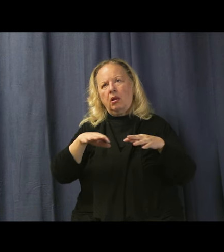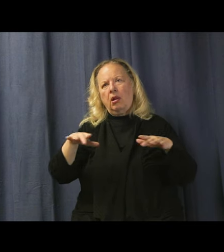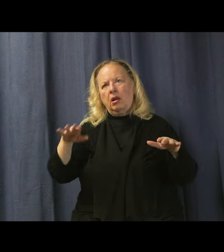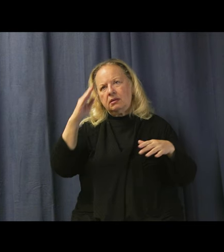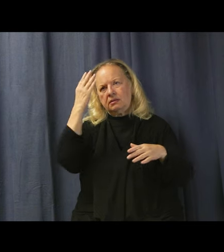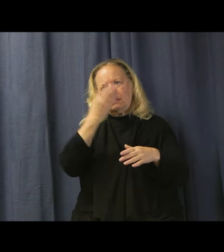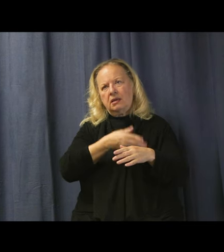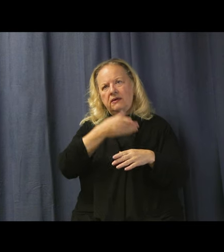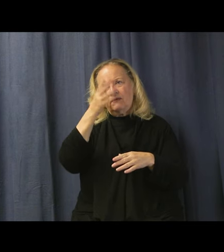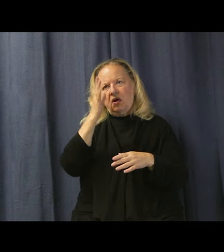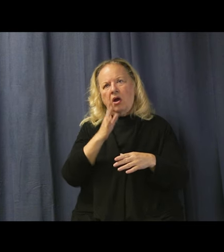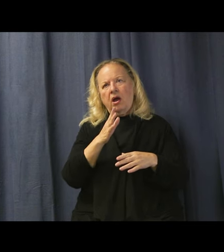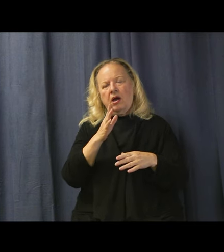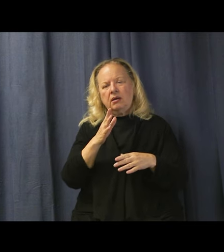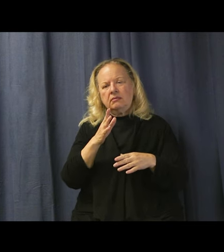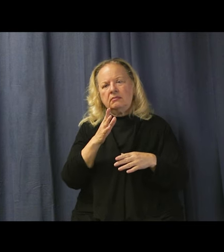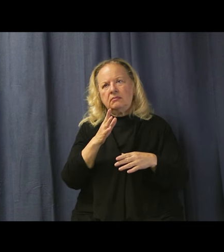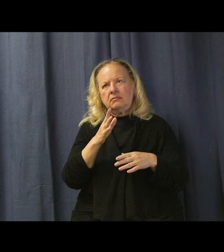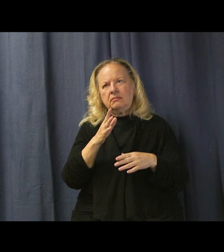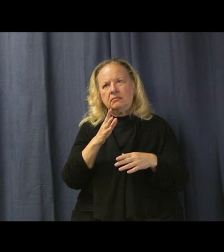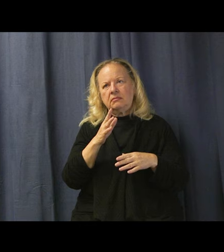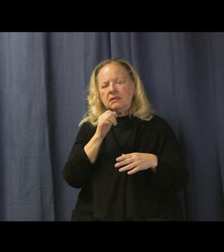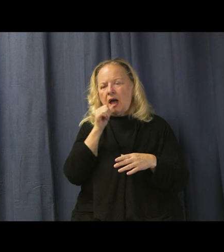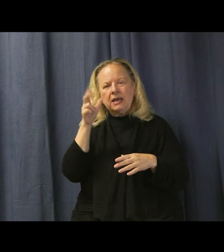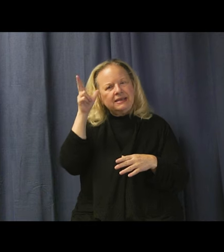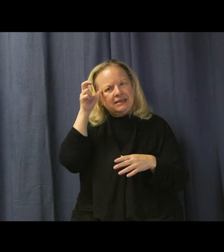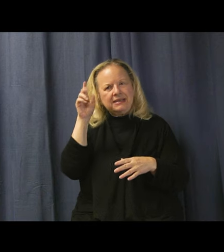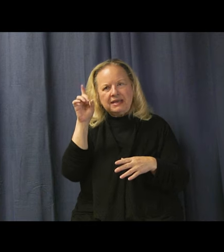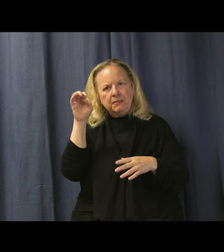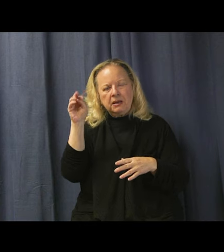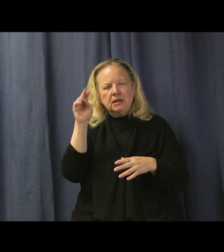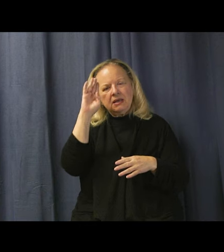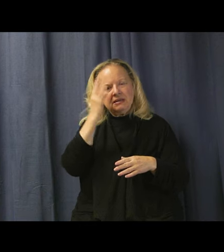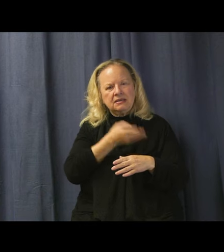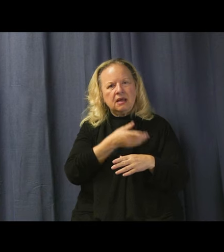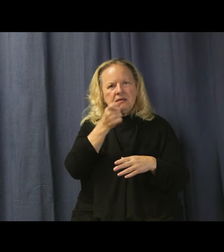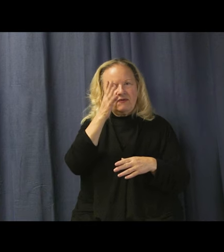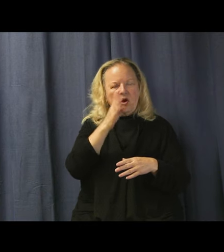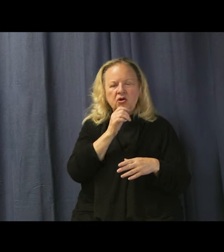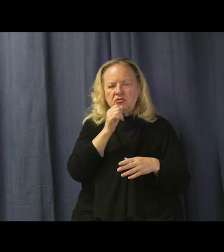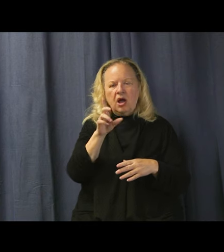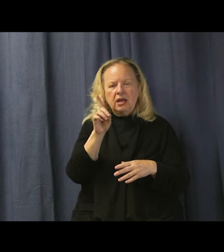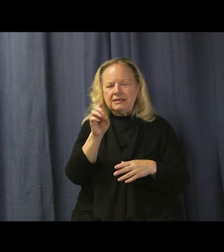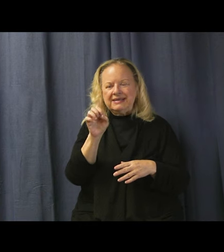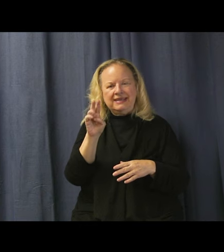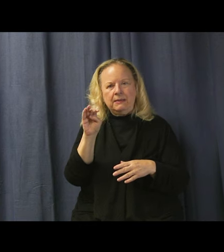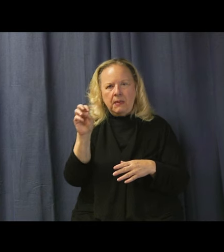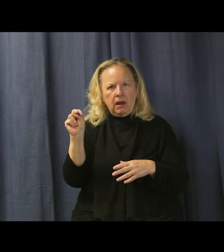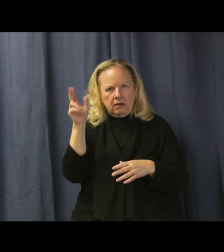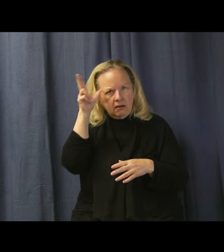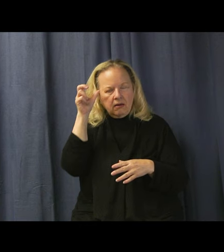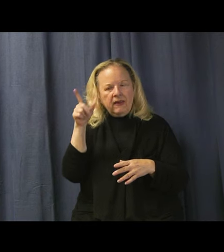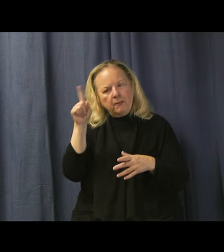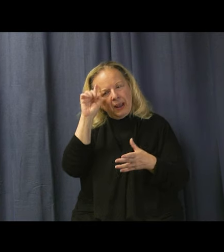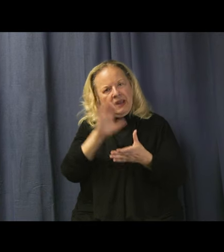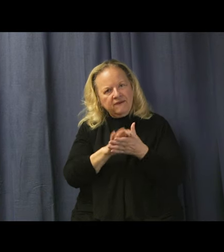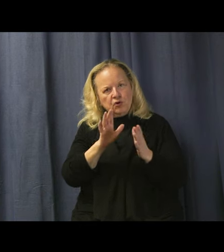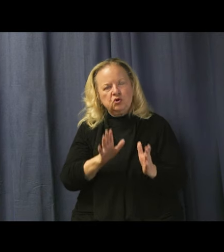of God means the sons of God. It doesn't mean demons. The sons of God are not demons. The sons of God are